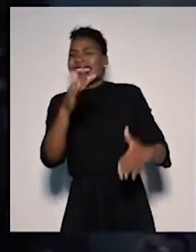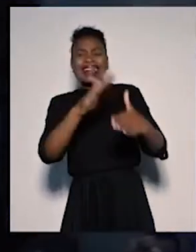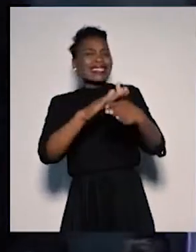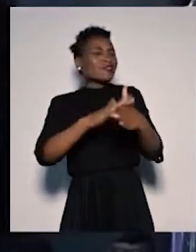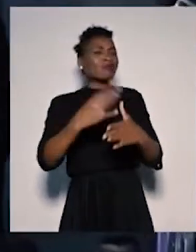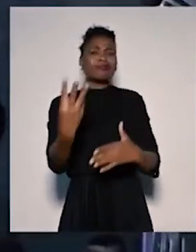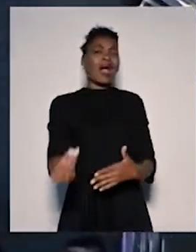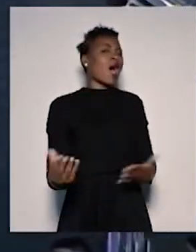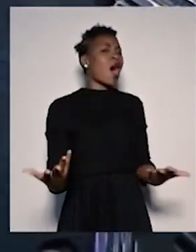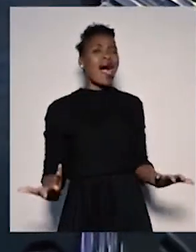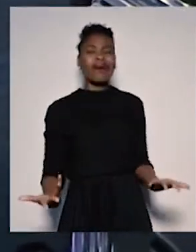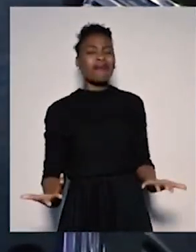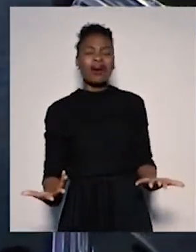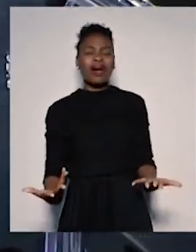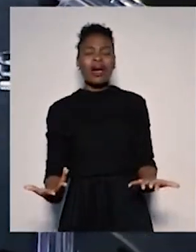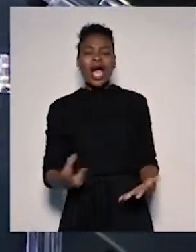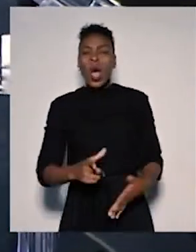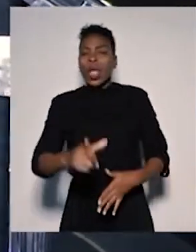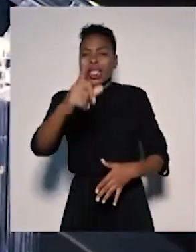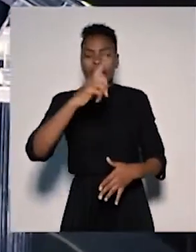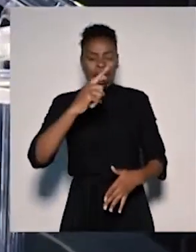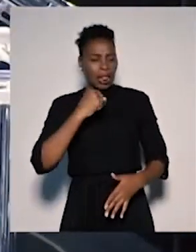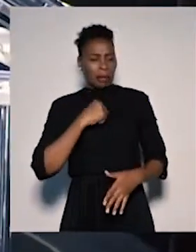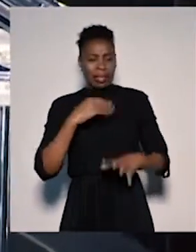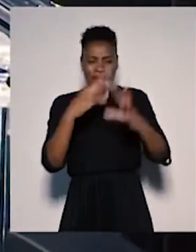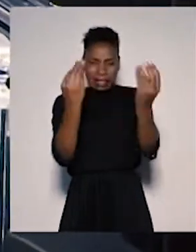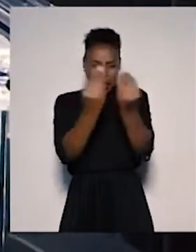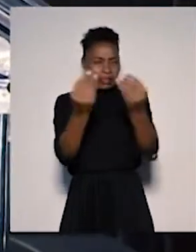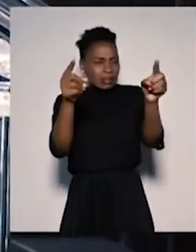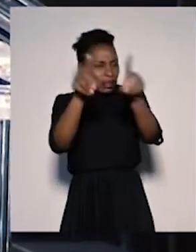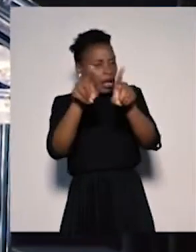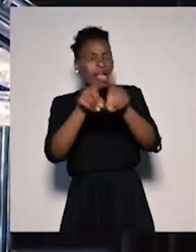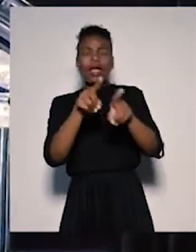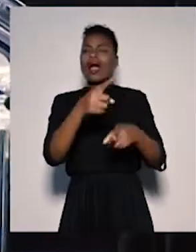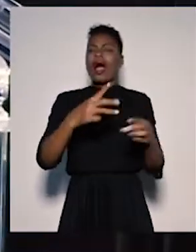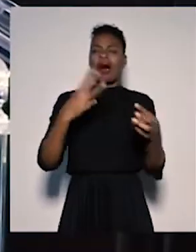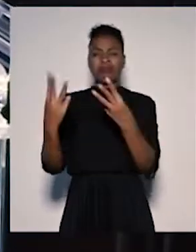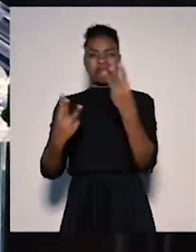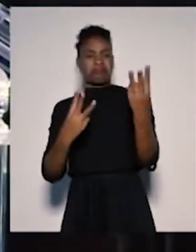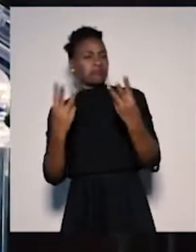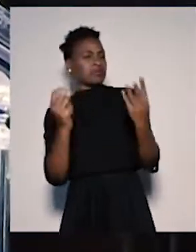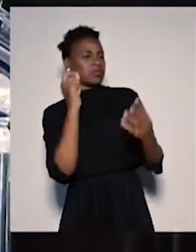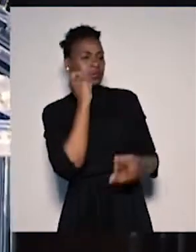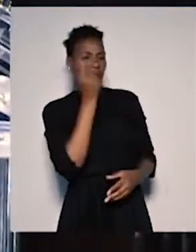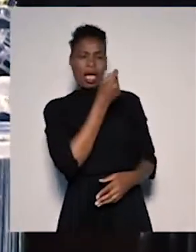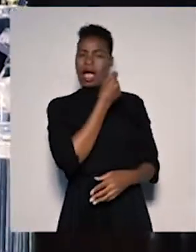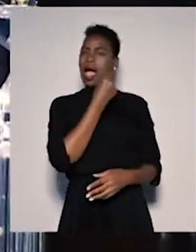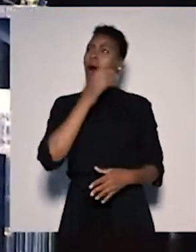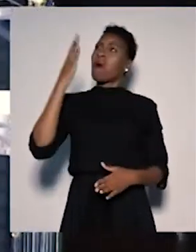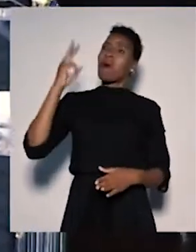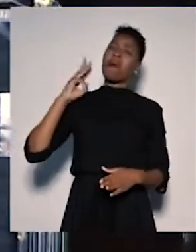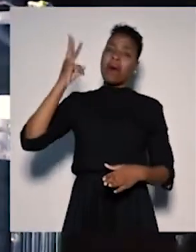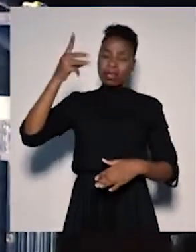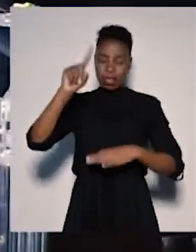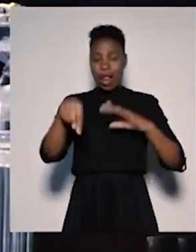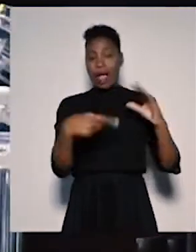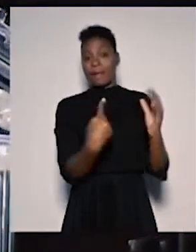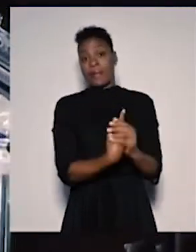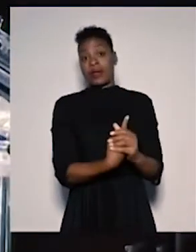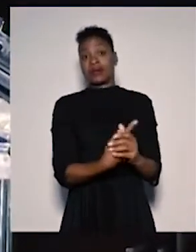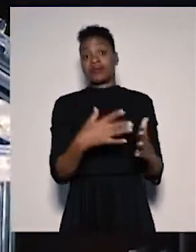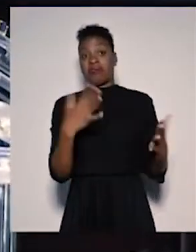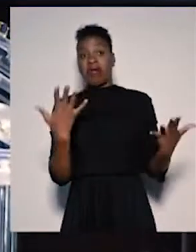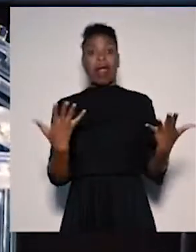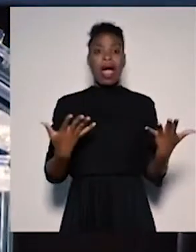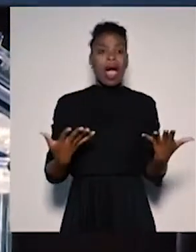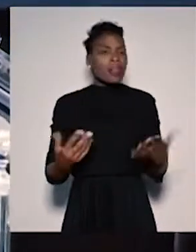all right? So they used to tell me things like that. Or people would say, if God really wants it to happen, it will happen by hook or crook.